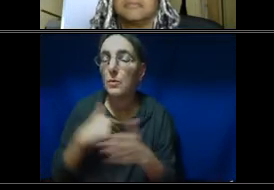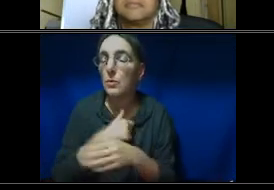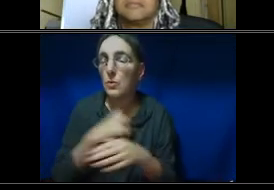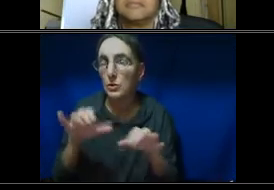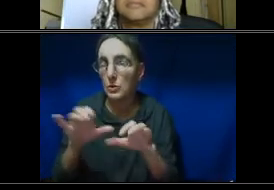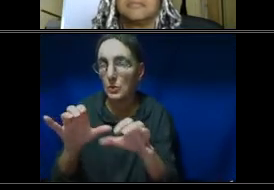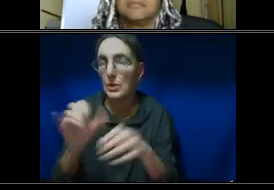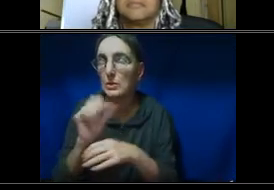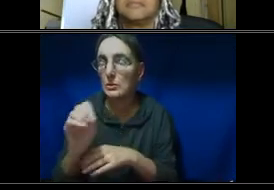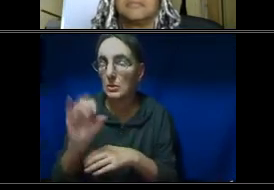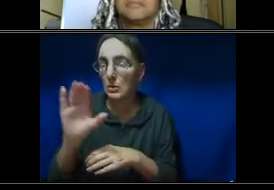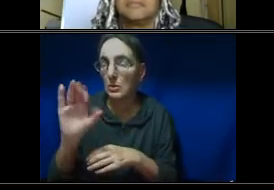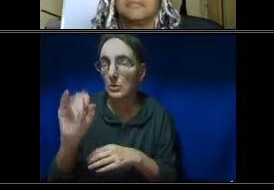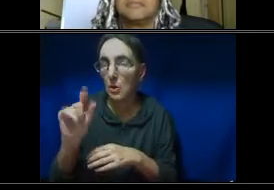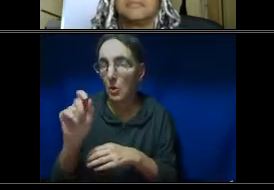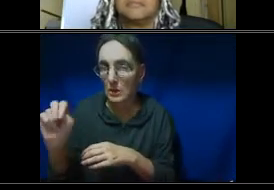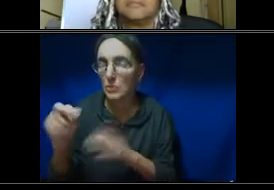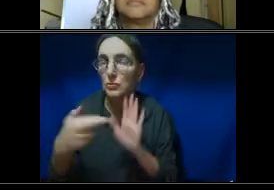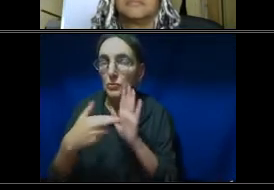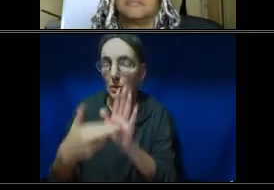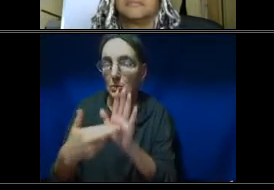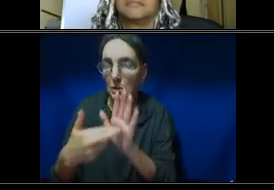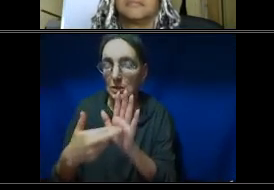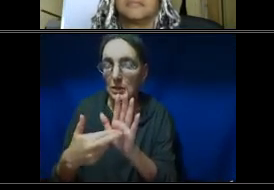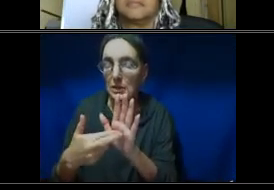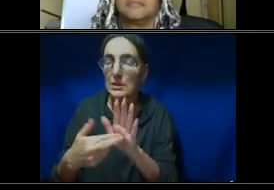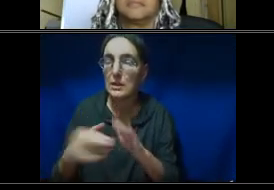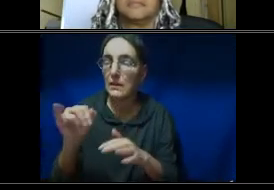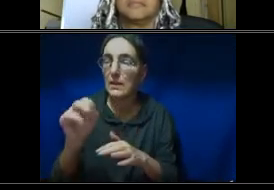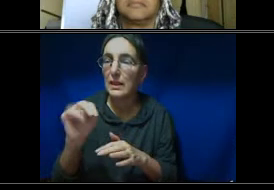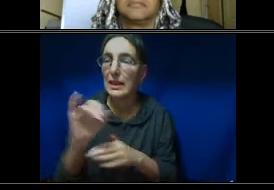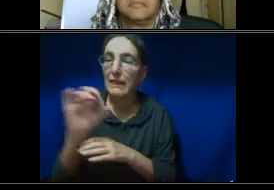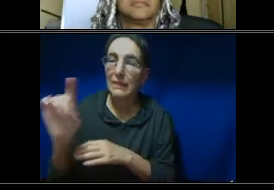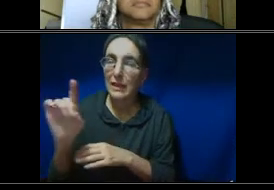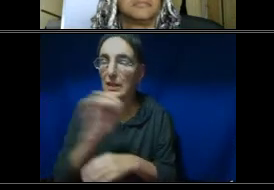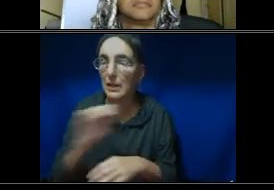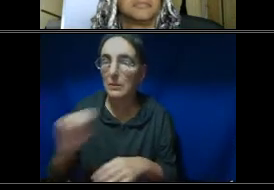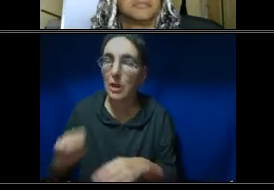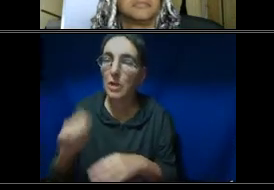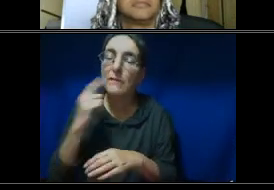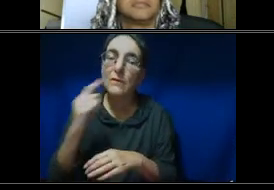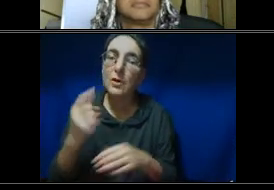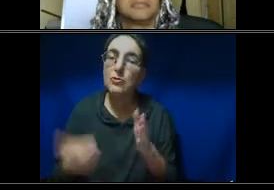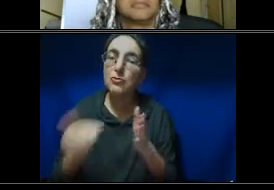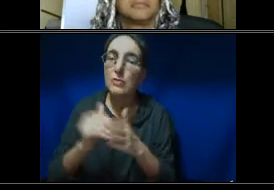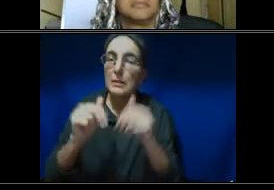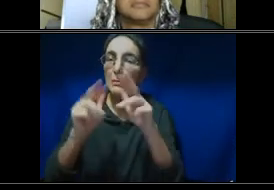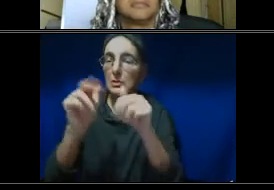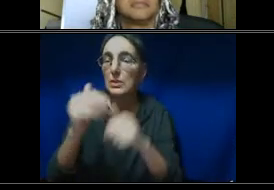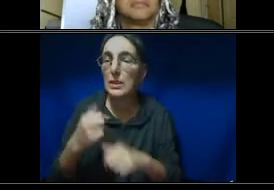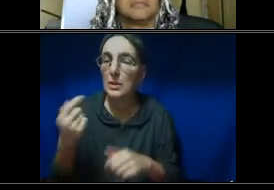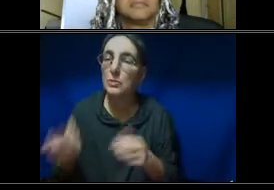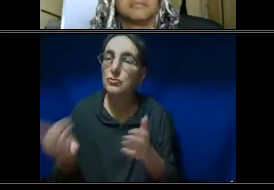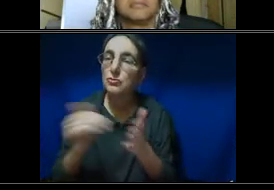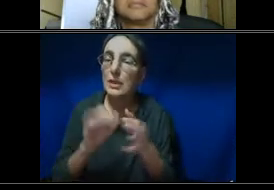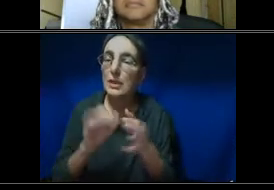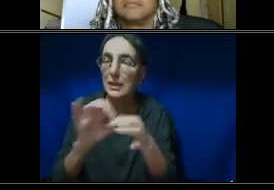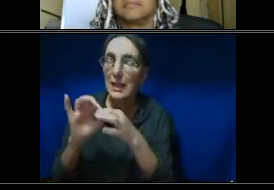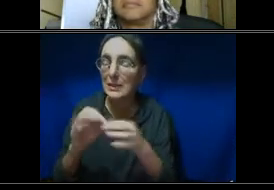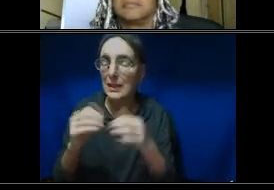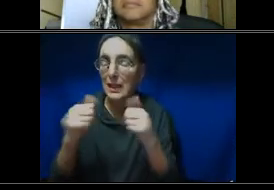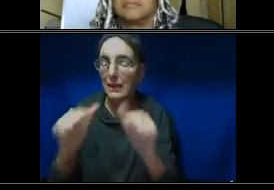So Colton does represent like the Inland Empire for the rebuilding and reconnecting communities efforts, but it's